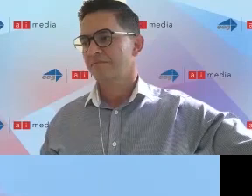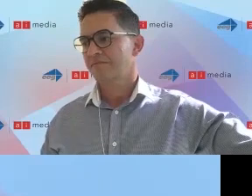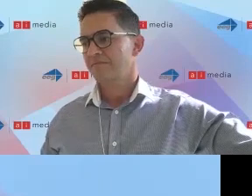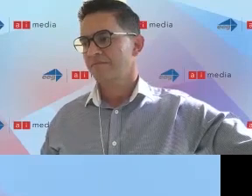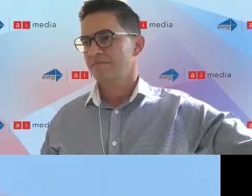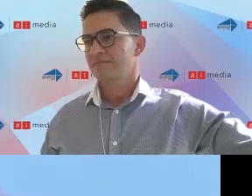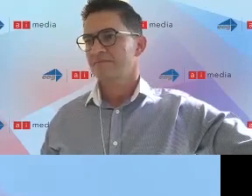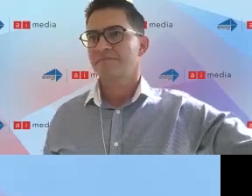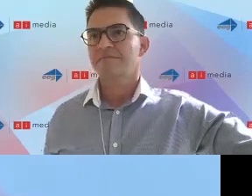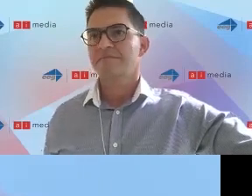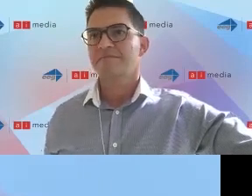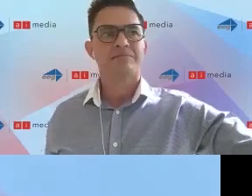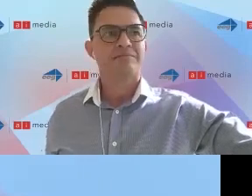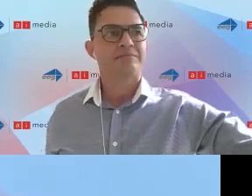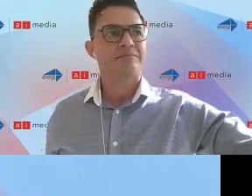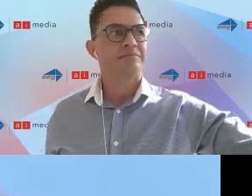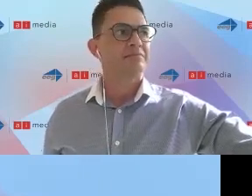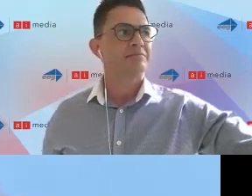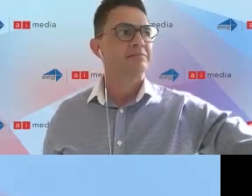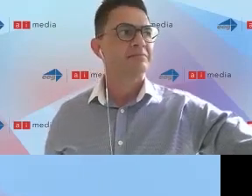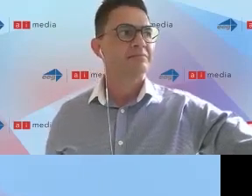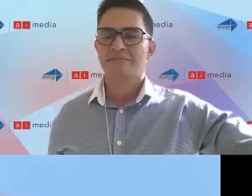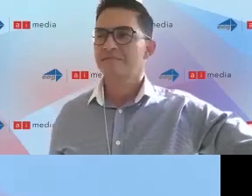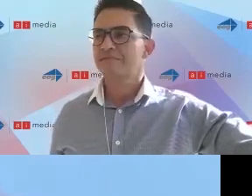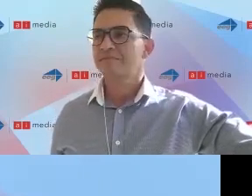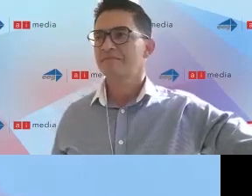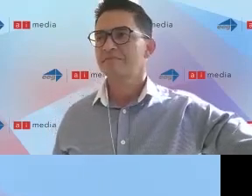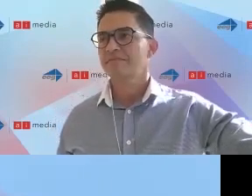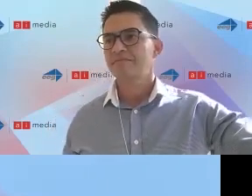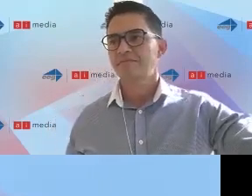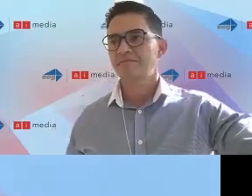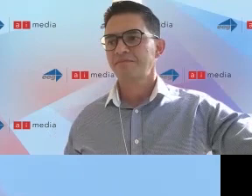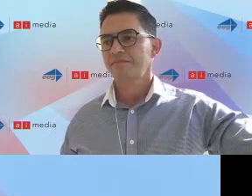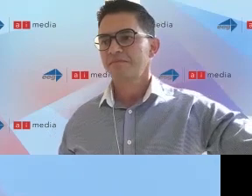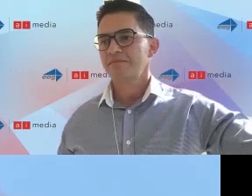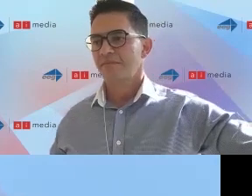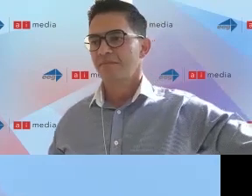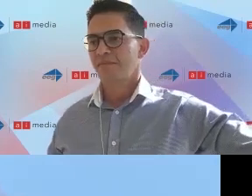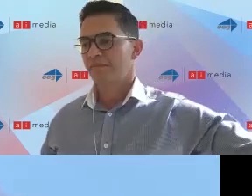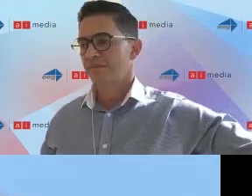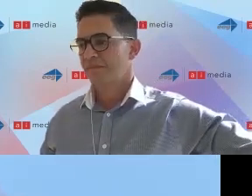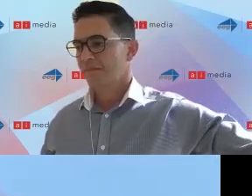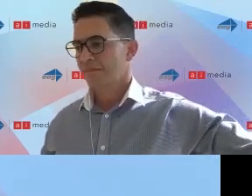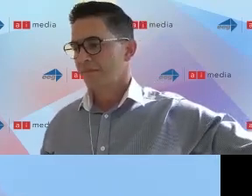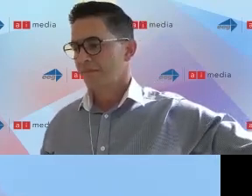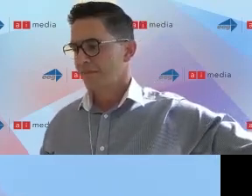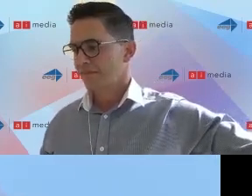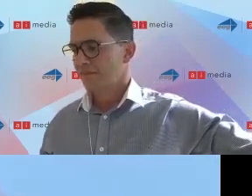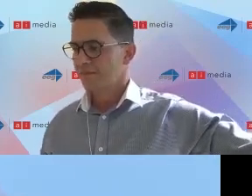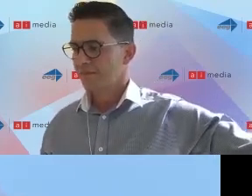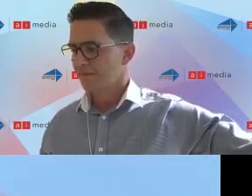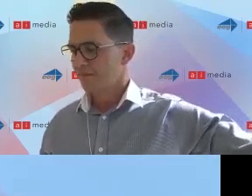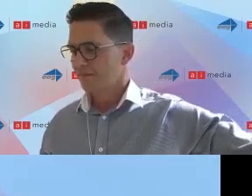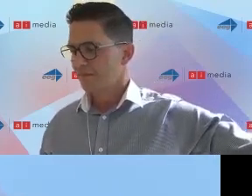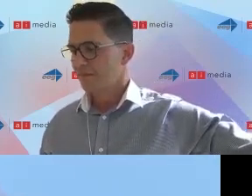is only one part of the puzzle. Me, my team, and my colleagues must interpret that data effectively and use our creativity